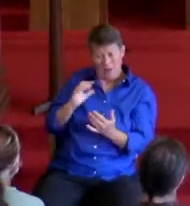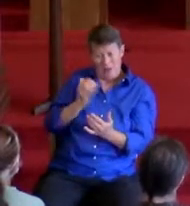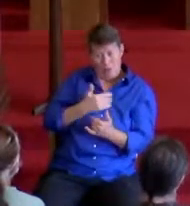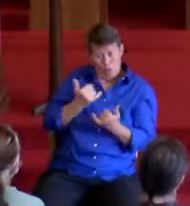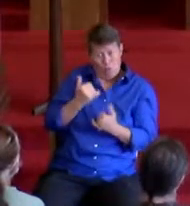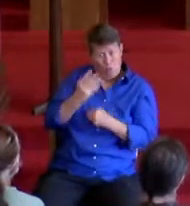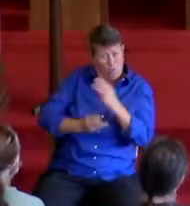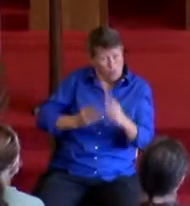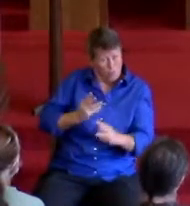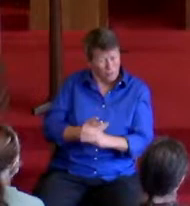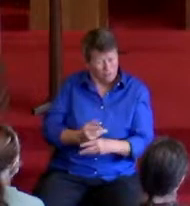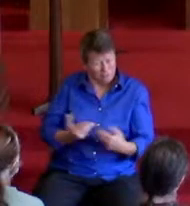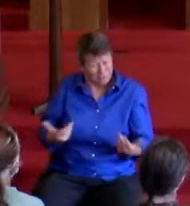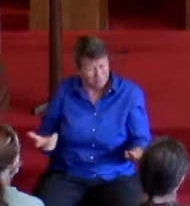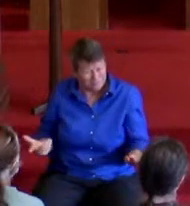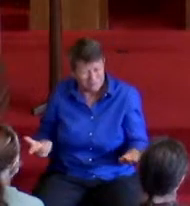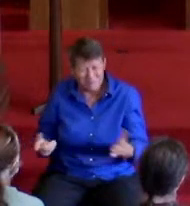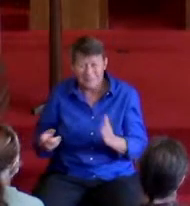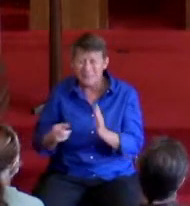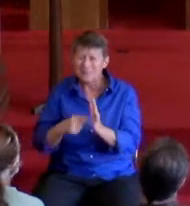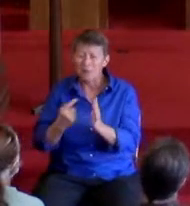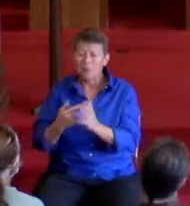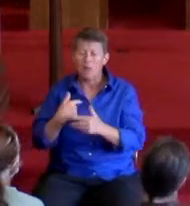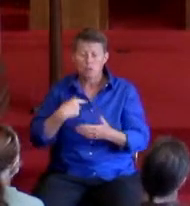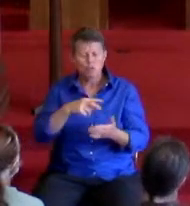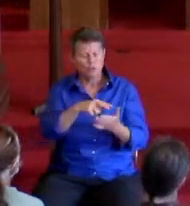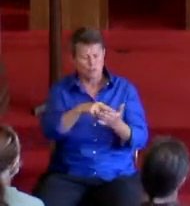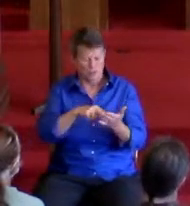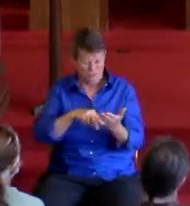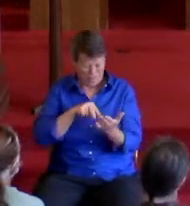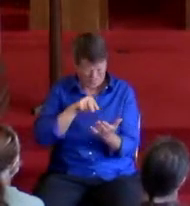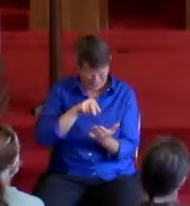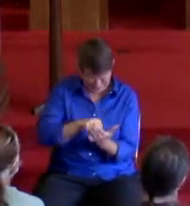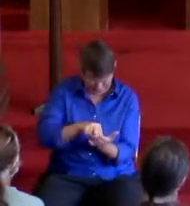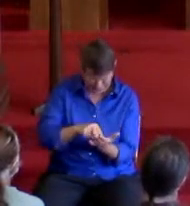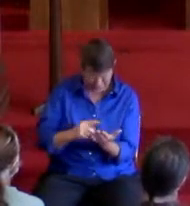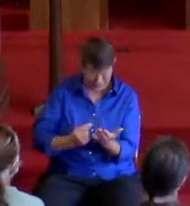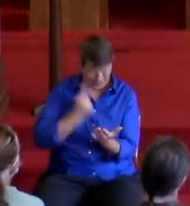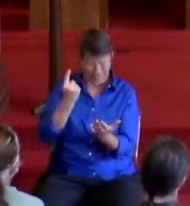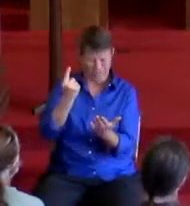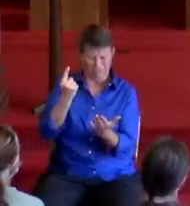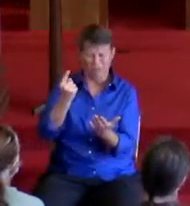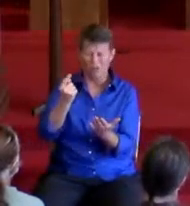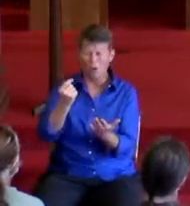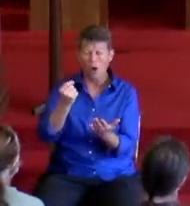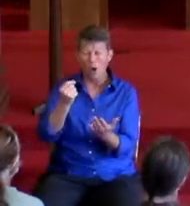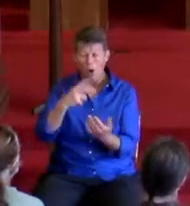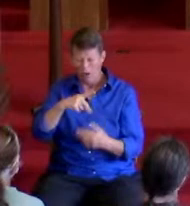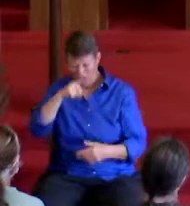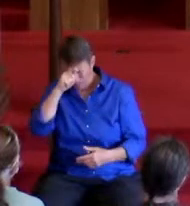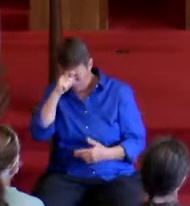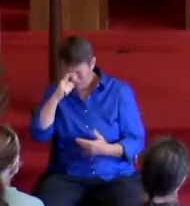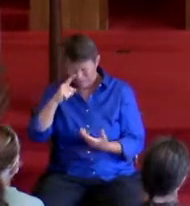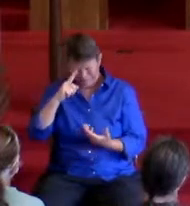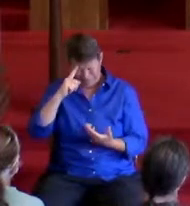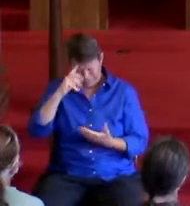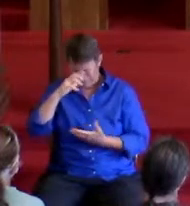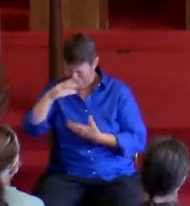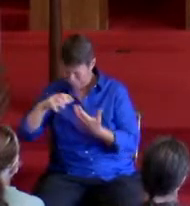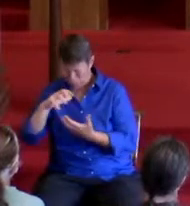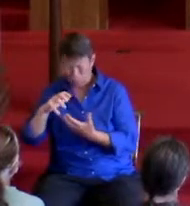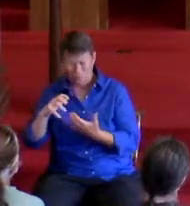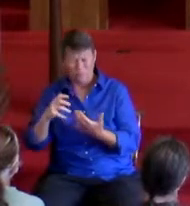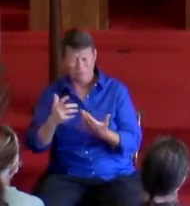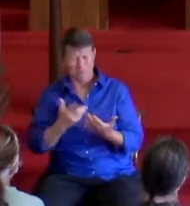The Bible often leaves us offended with more questions than answers, more confused than